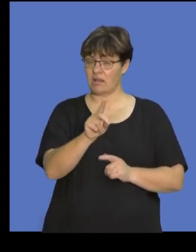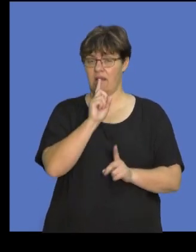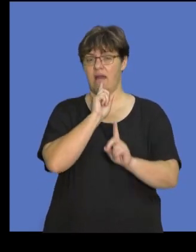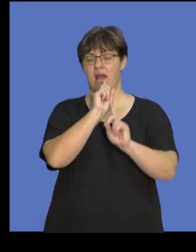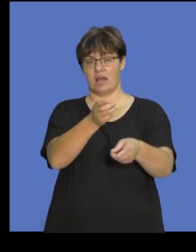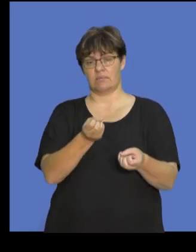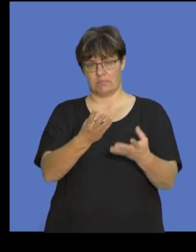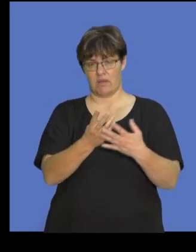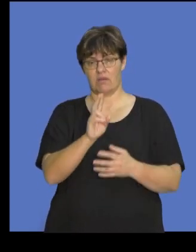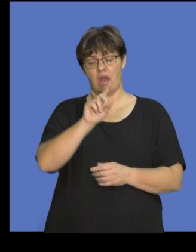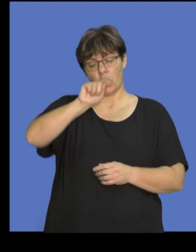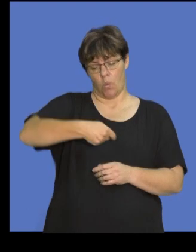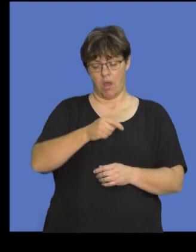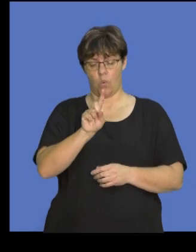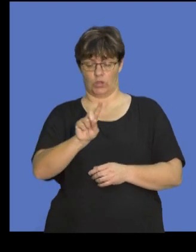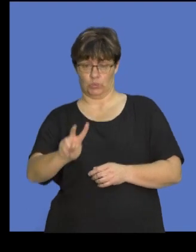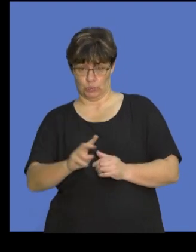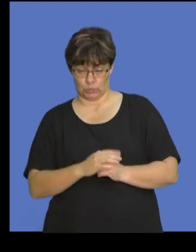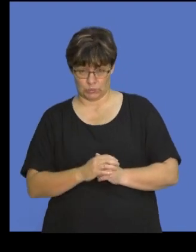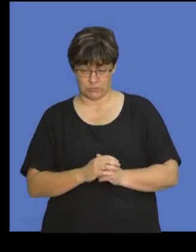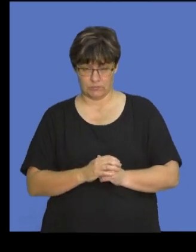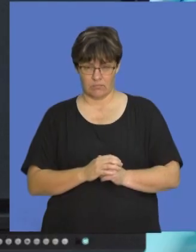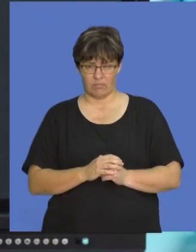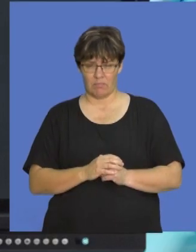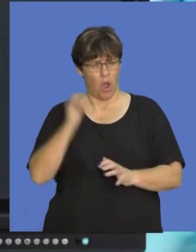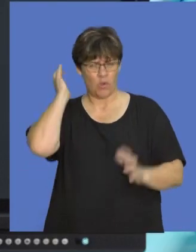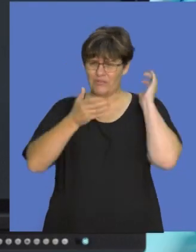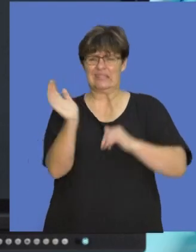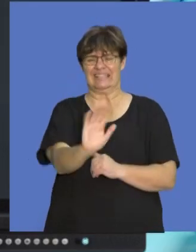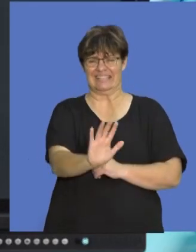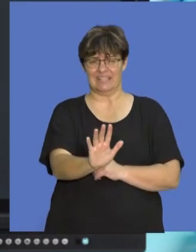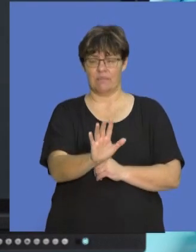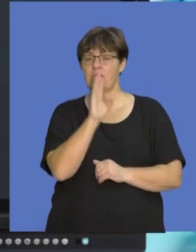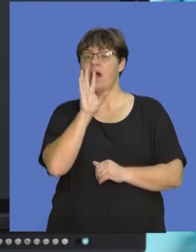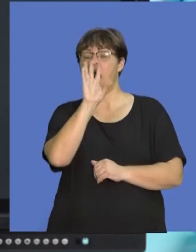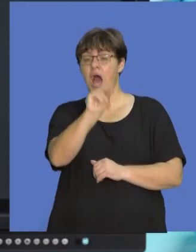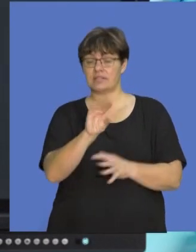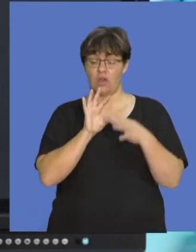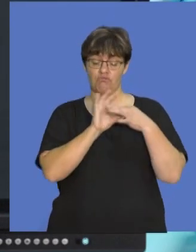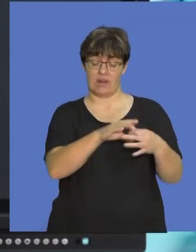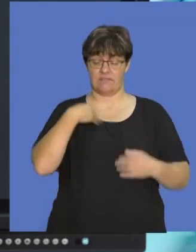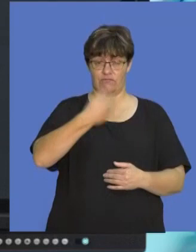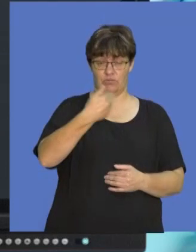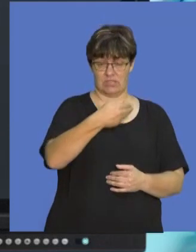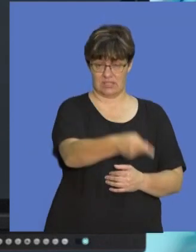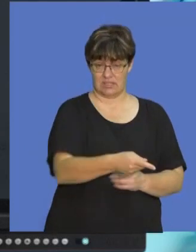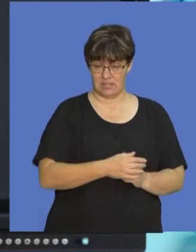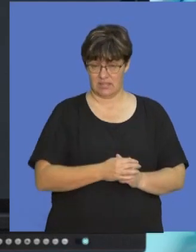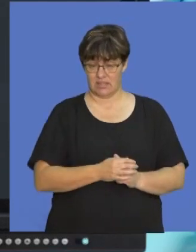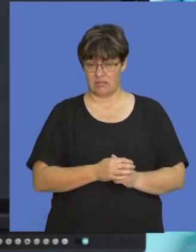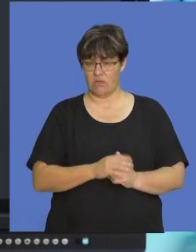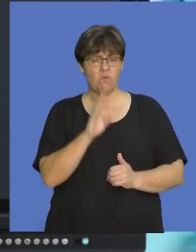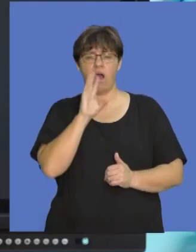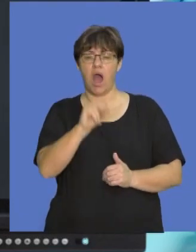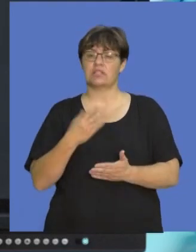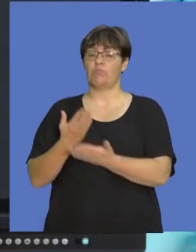asked to give your answer to 2 decimal places. So please don't get confused. When they ask for relative frequency,